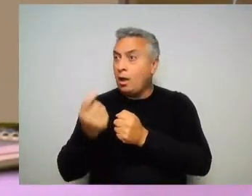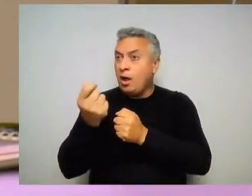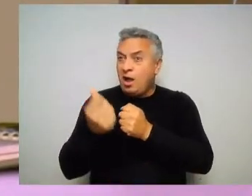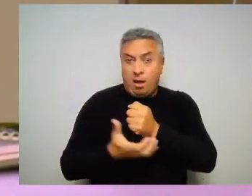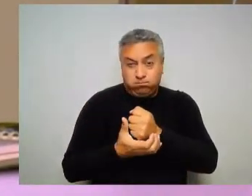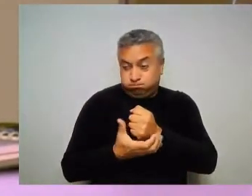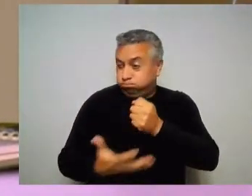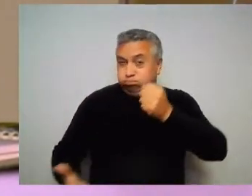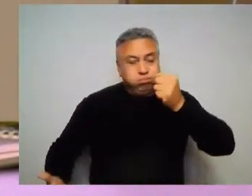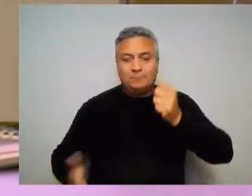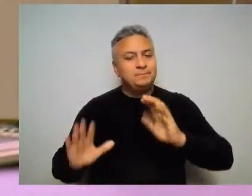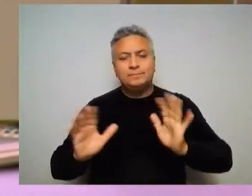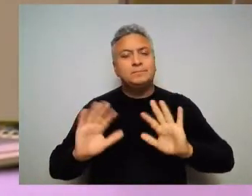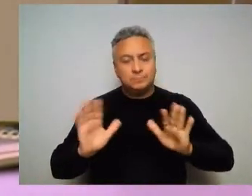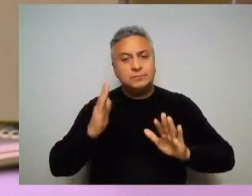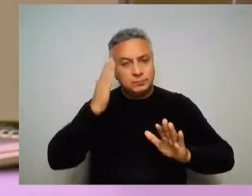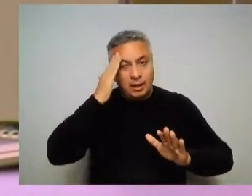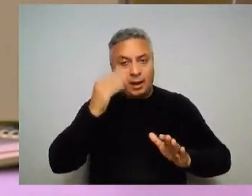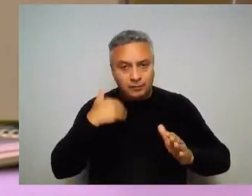acknowledge it.